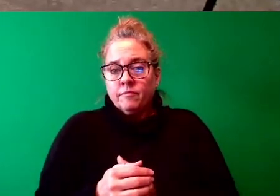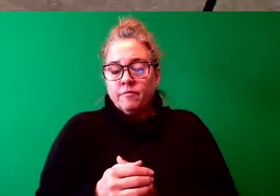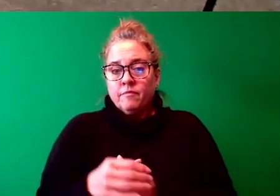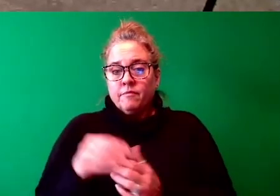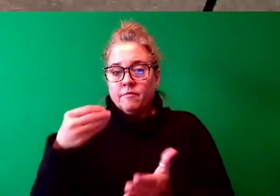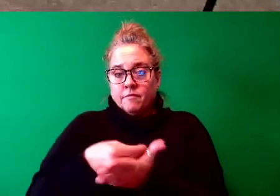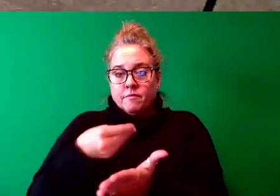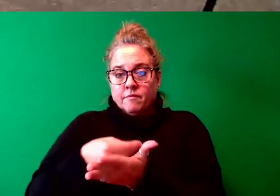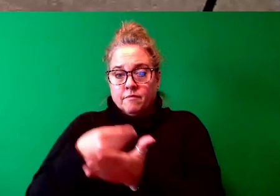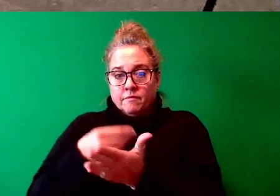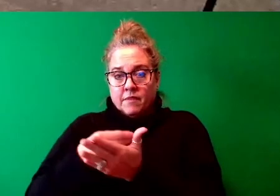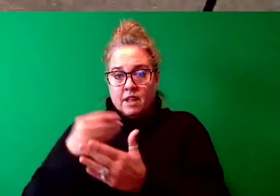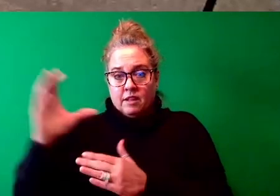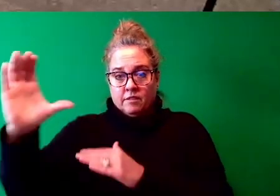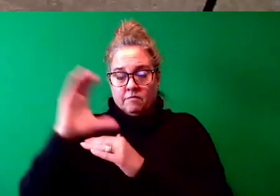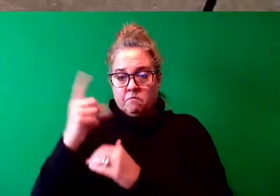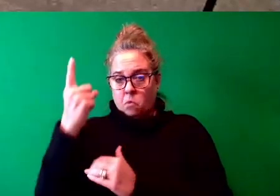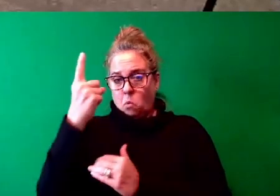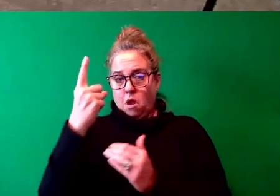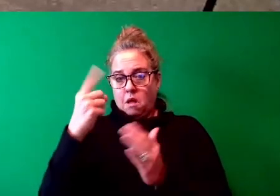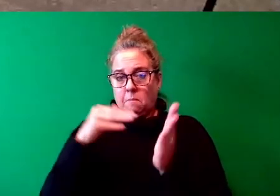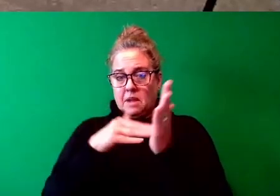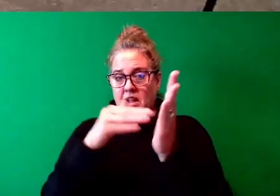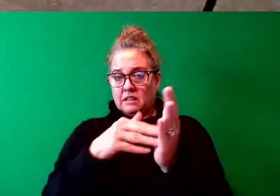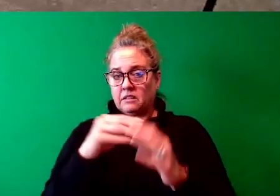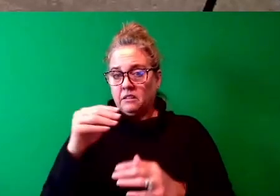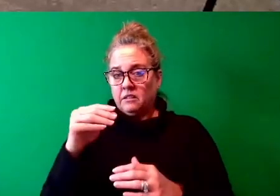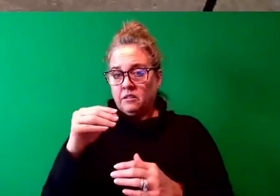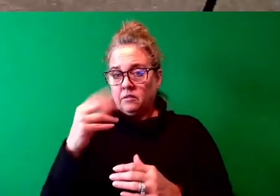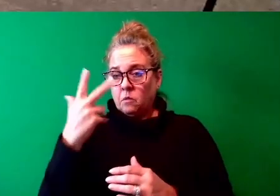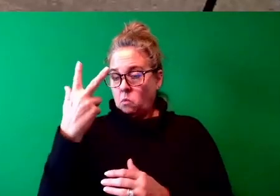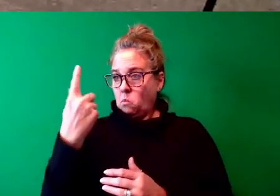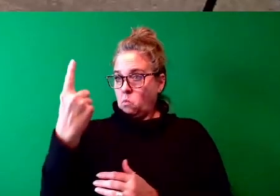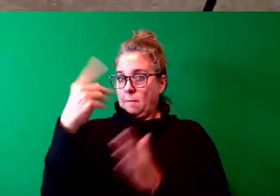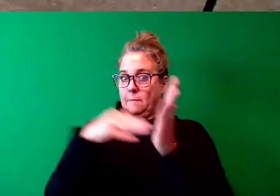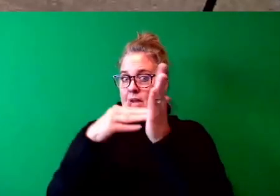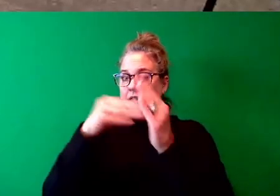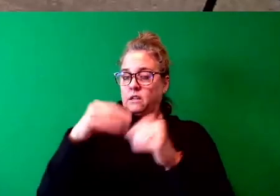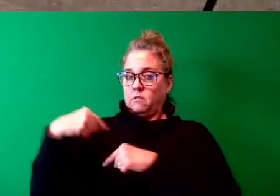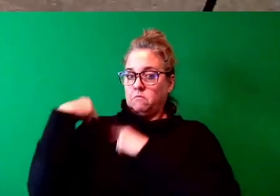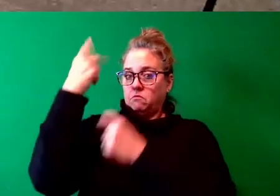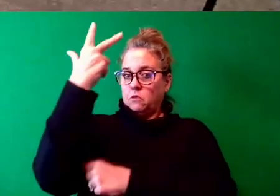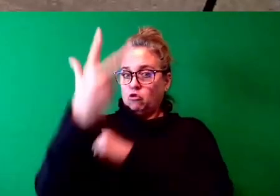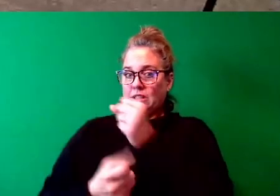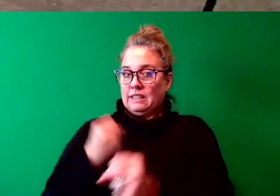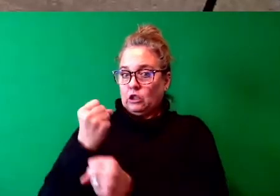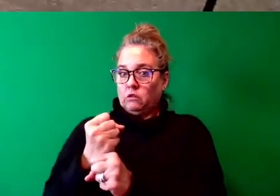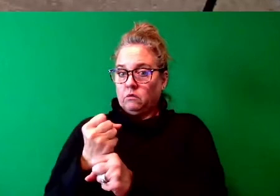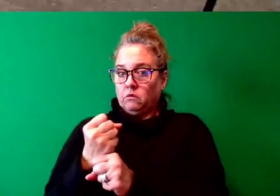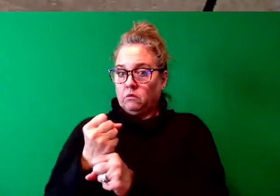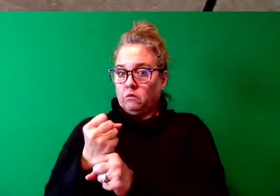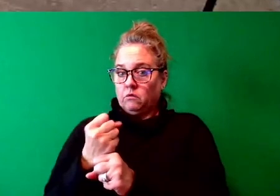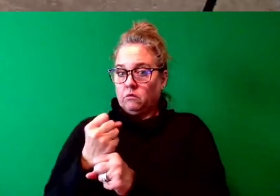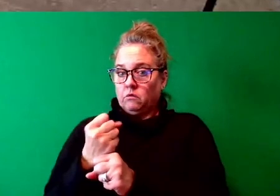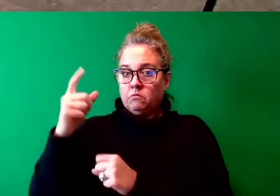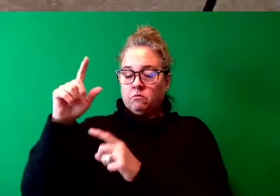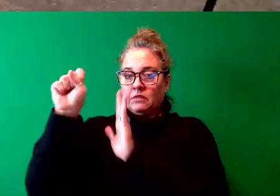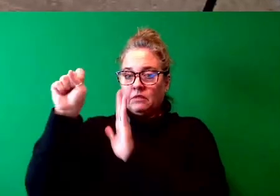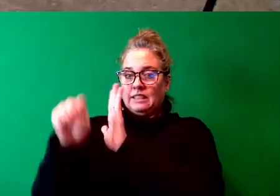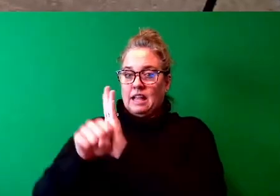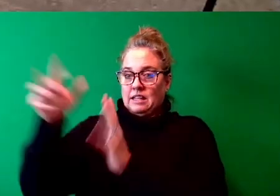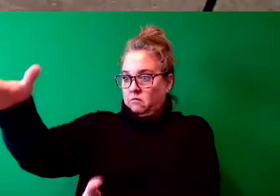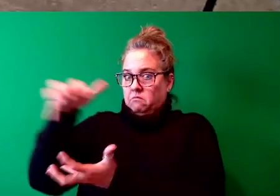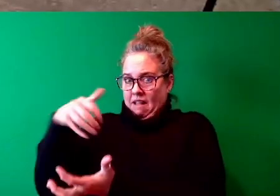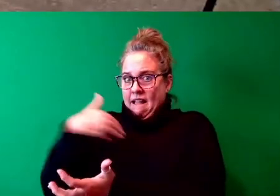3 years in state per capita funding. However, we have not